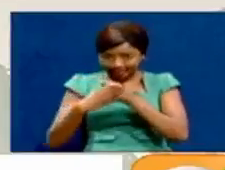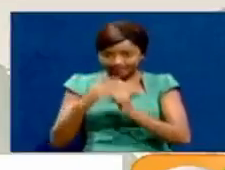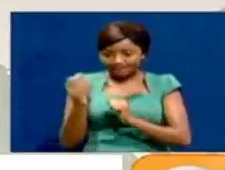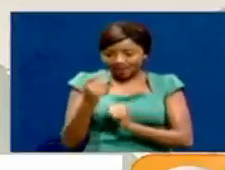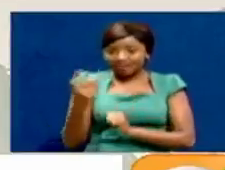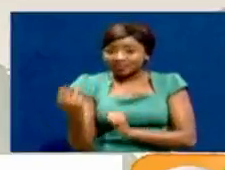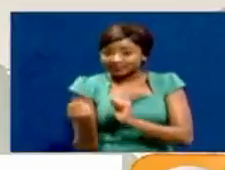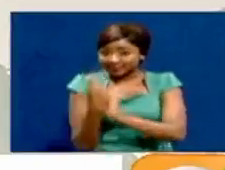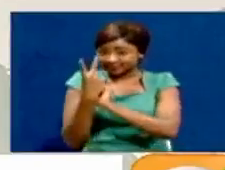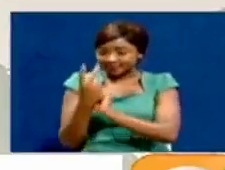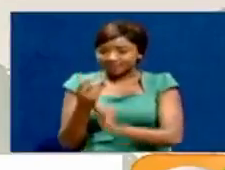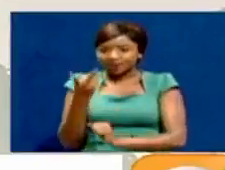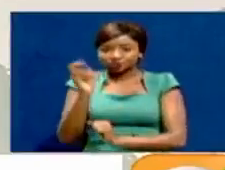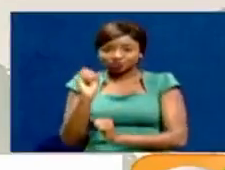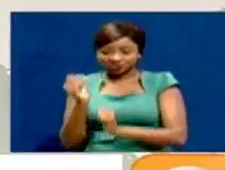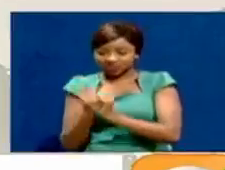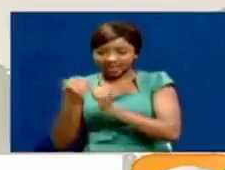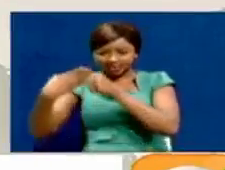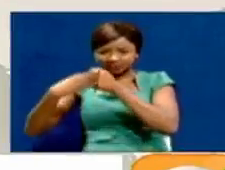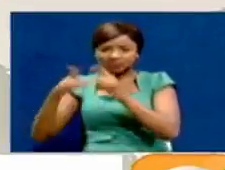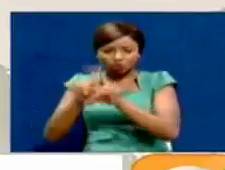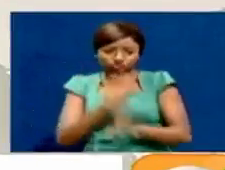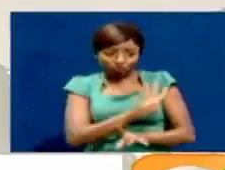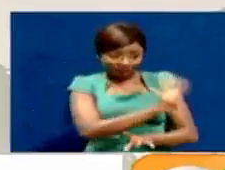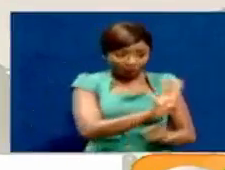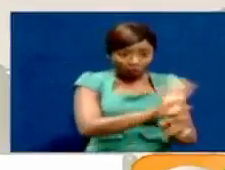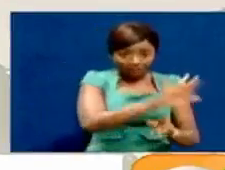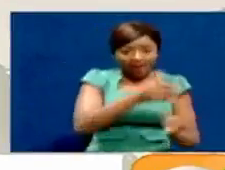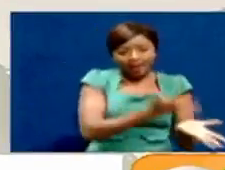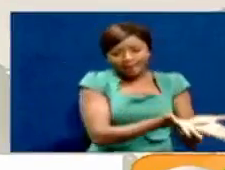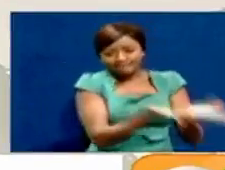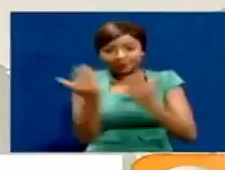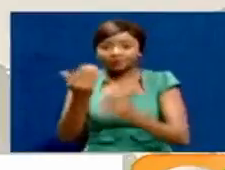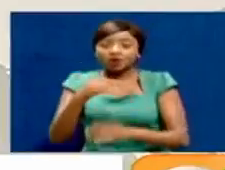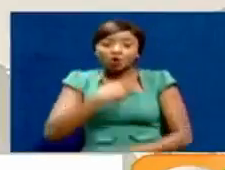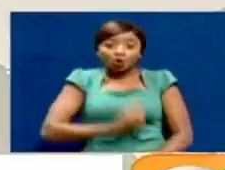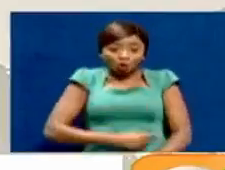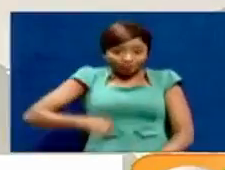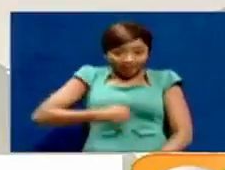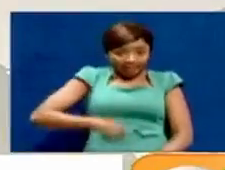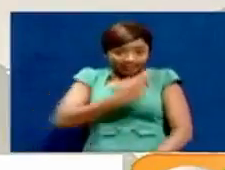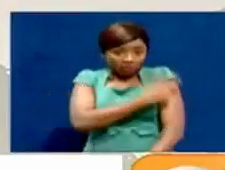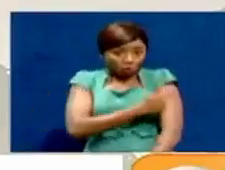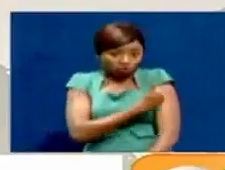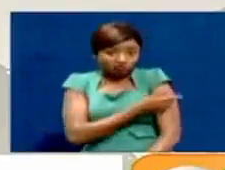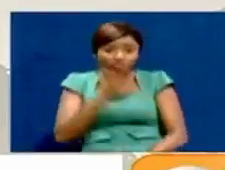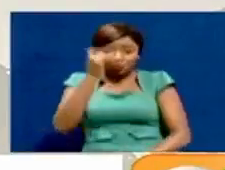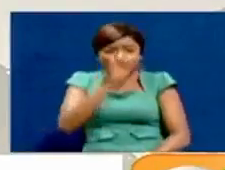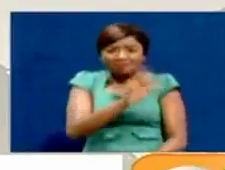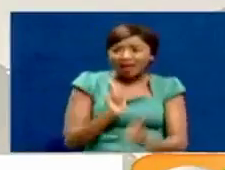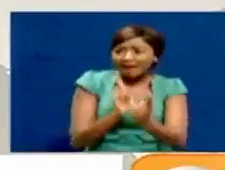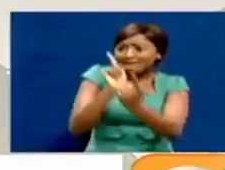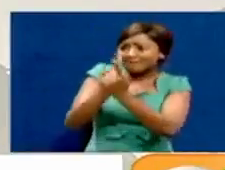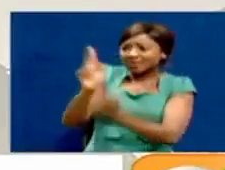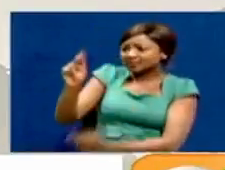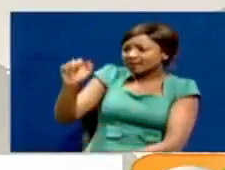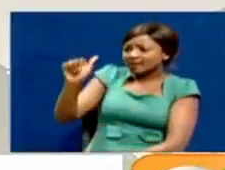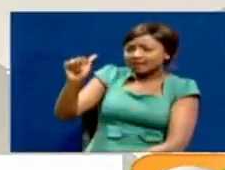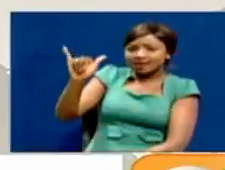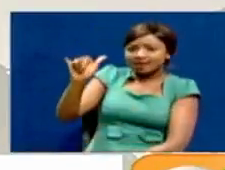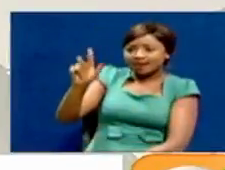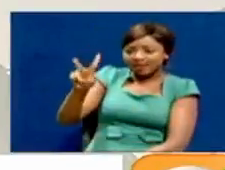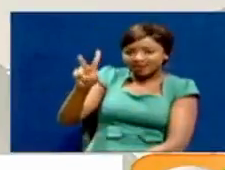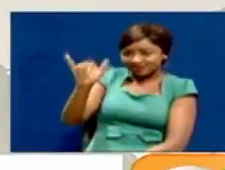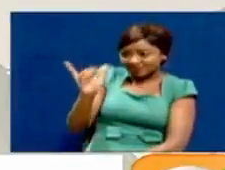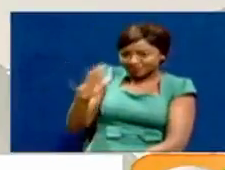2019, and the four were rushed to Malindi Sub-County Hospital after they were rescued and claimed that they met Navy soldiers while stranded